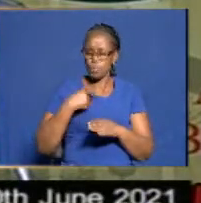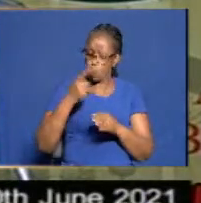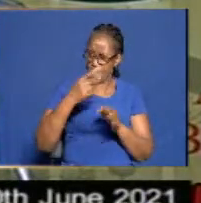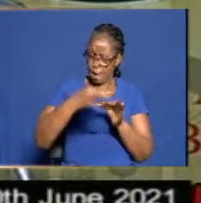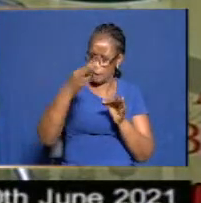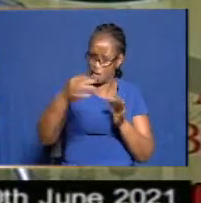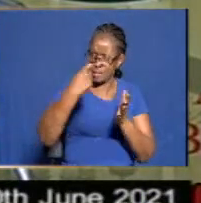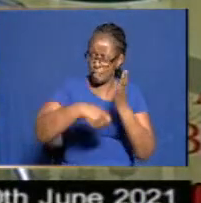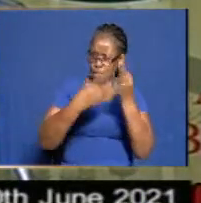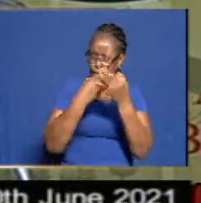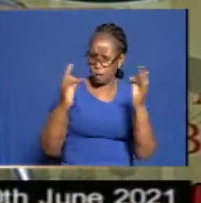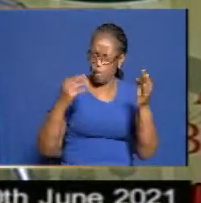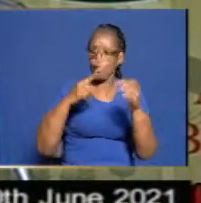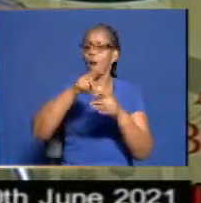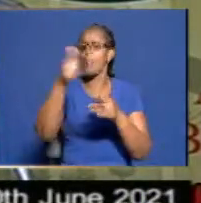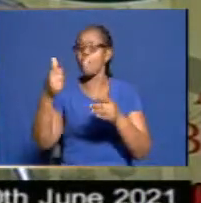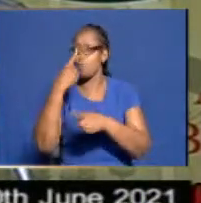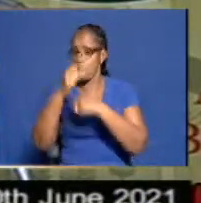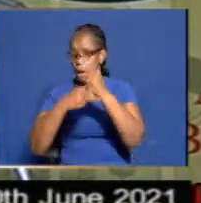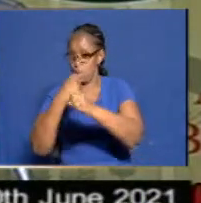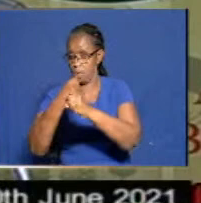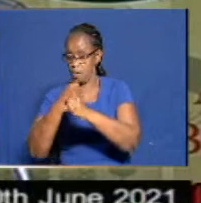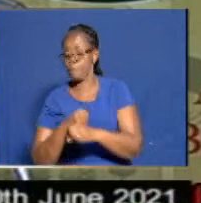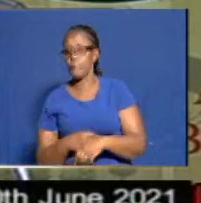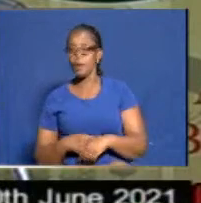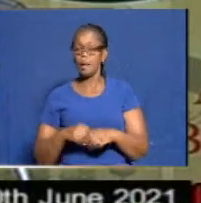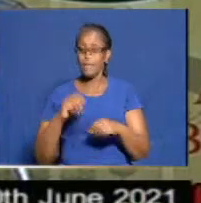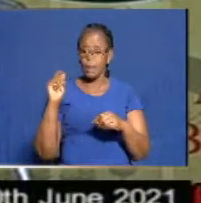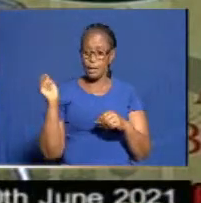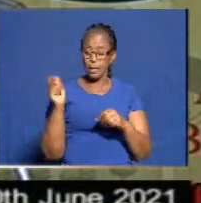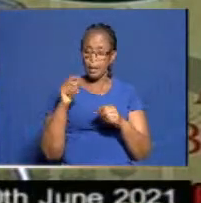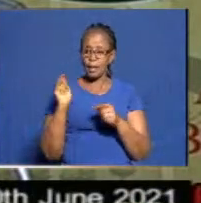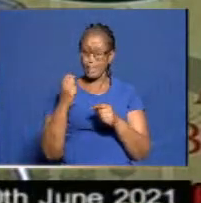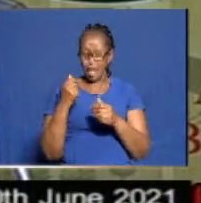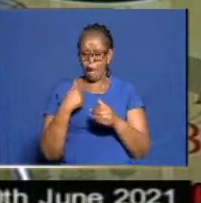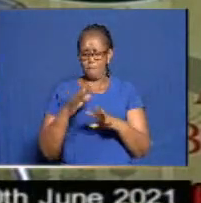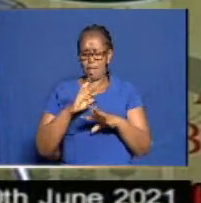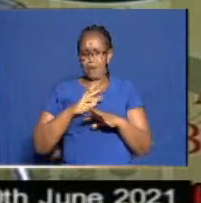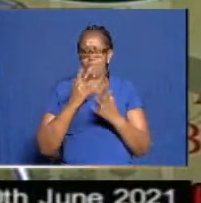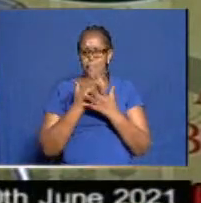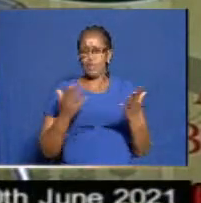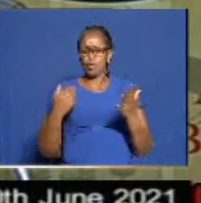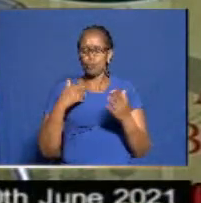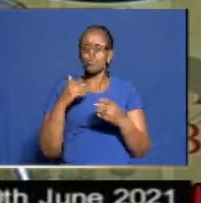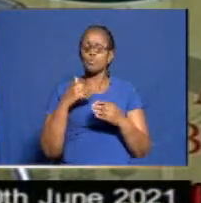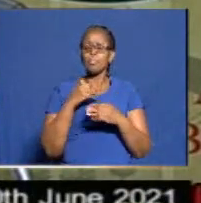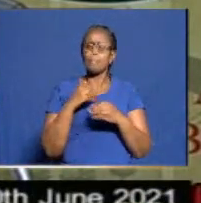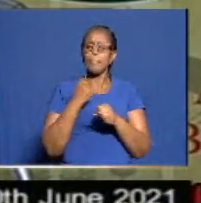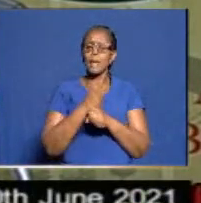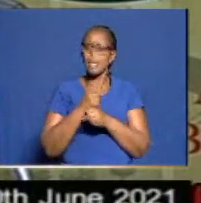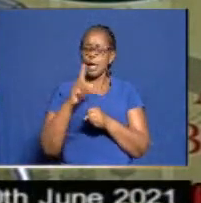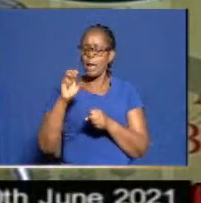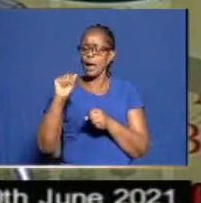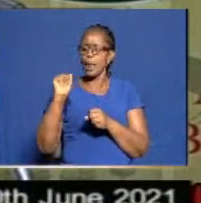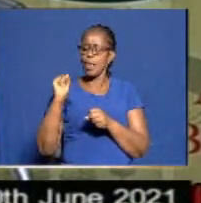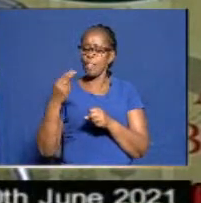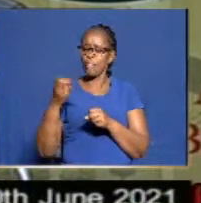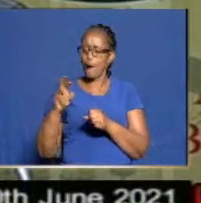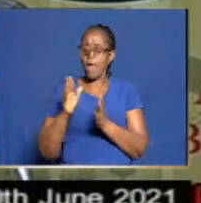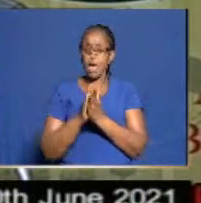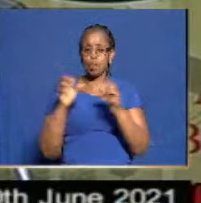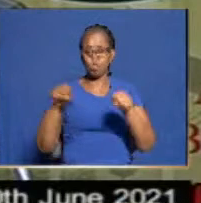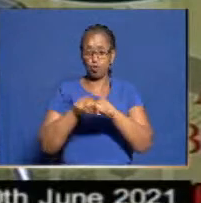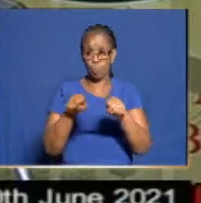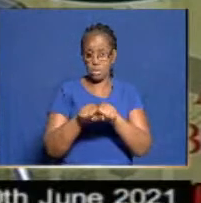Speaker, Kenya has sufficient raw material for manufacture of leather and footwear products. In support of this sector,